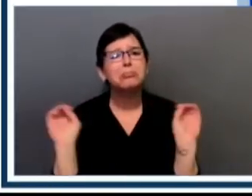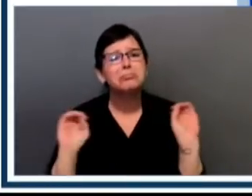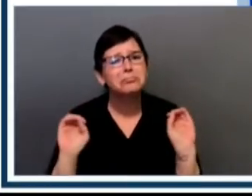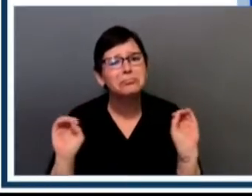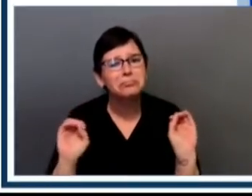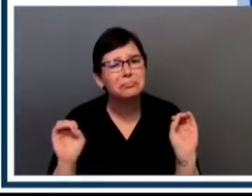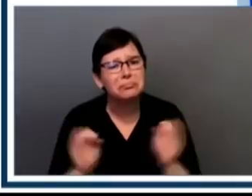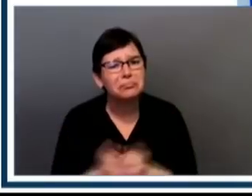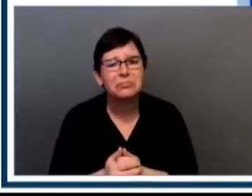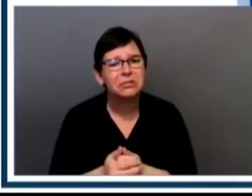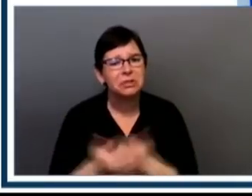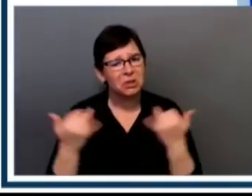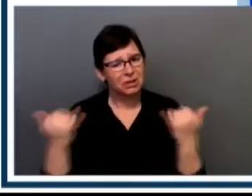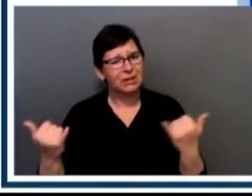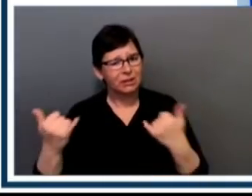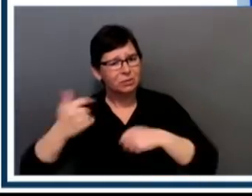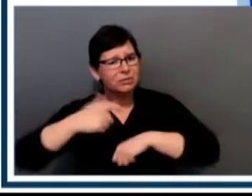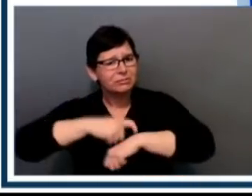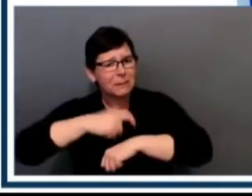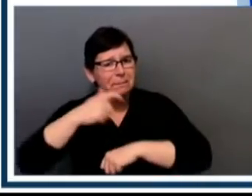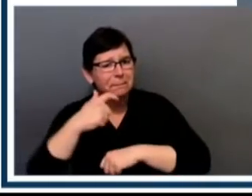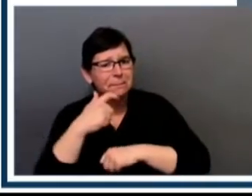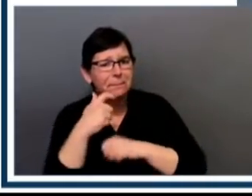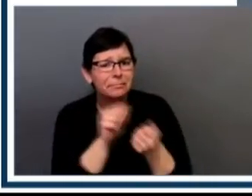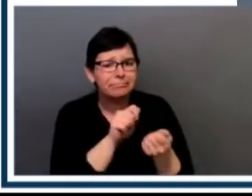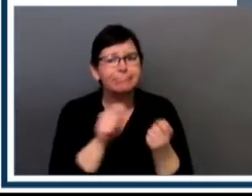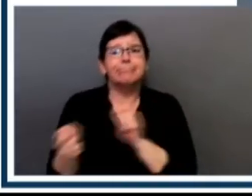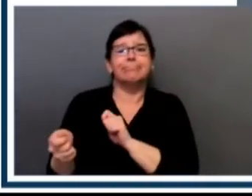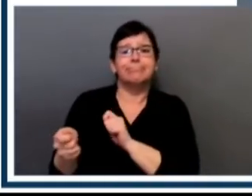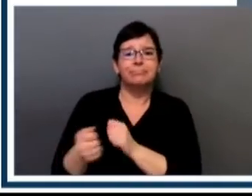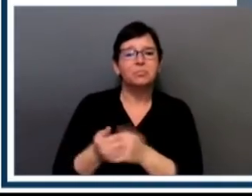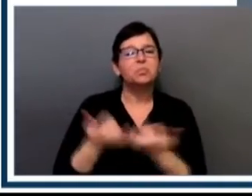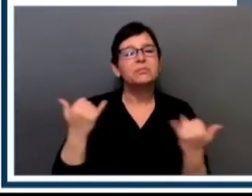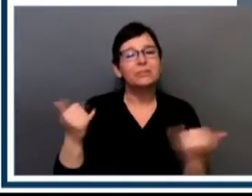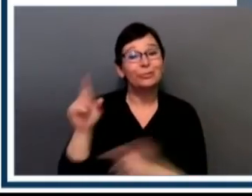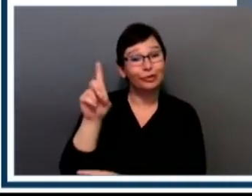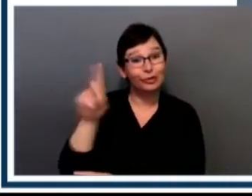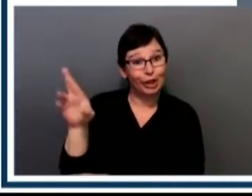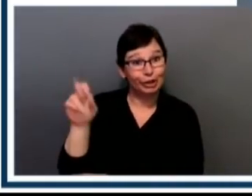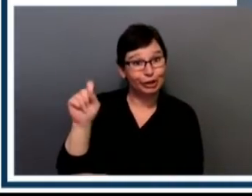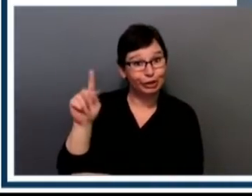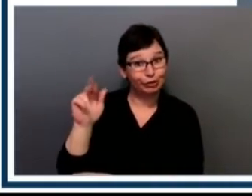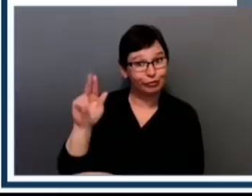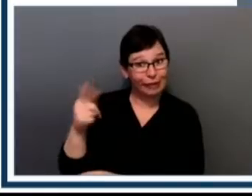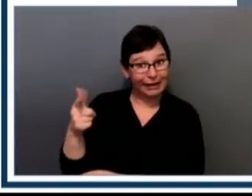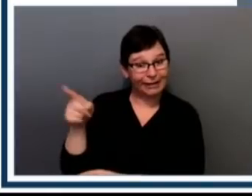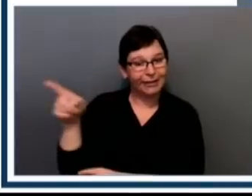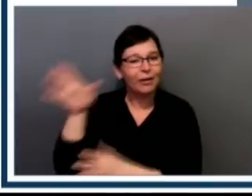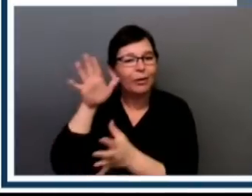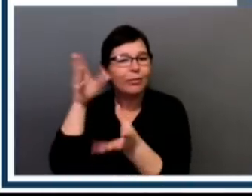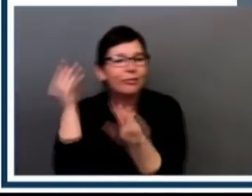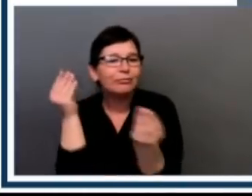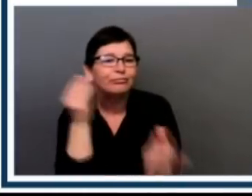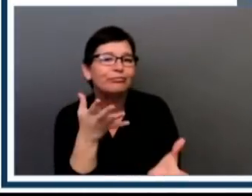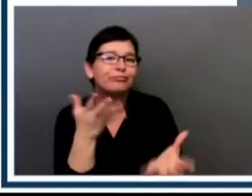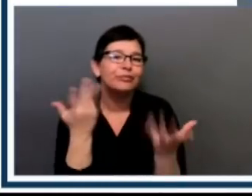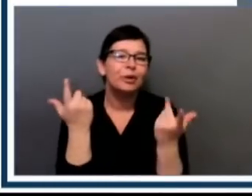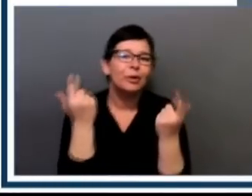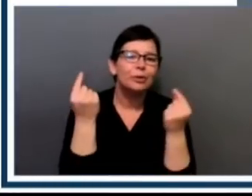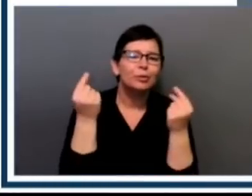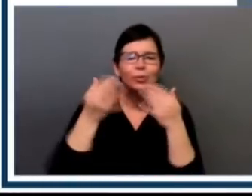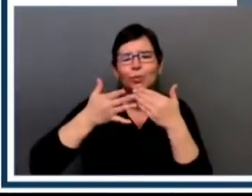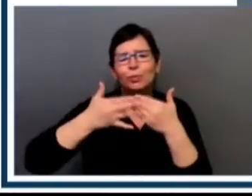of the phases actually looks like. Dr. Strang. Thank you, Premier, and thank you for your kind words. And I just have to say that